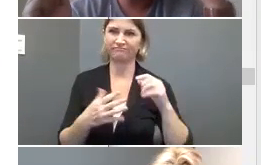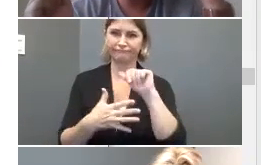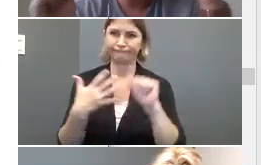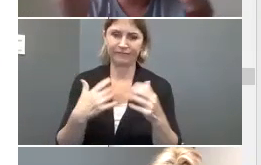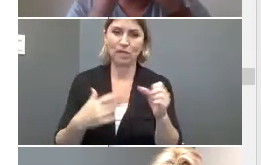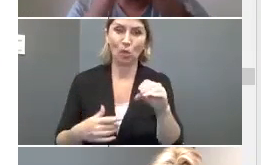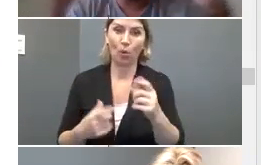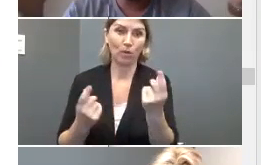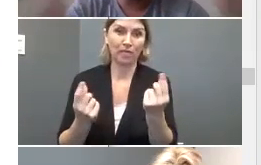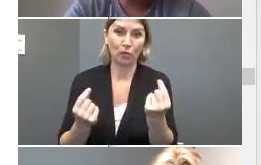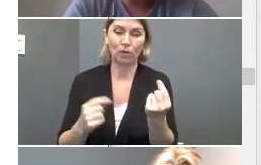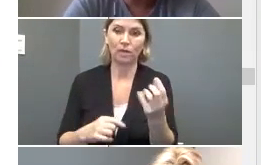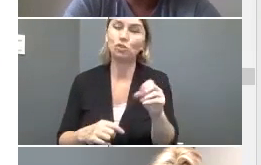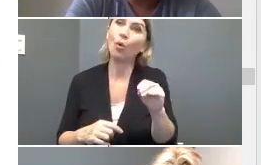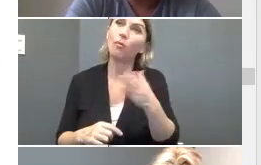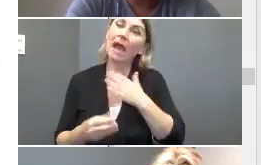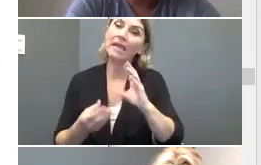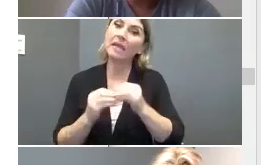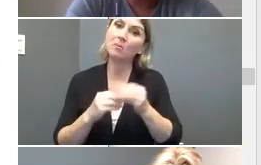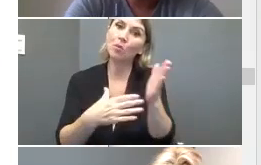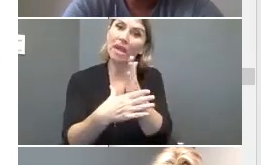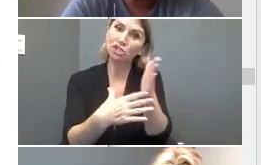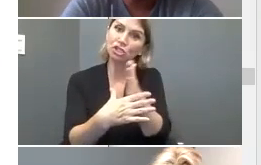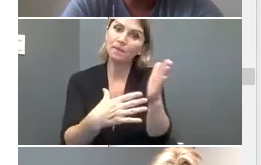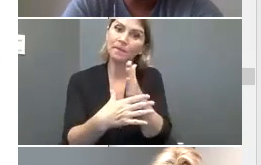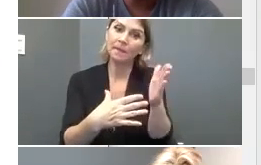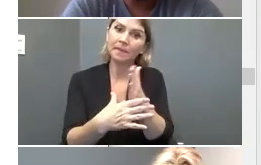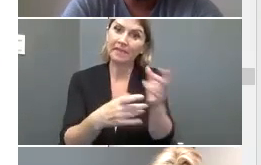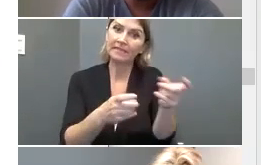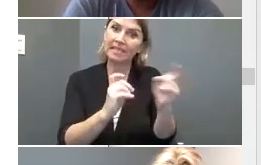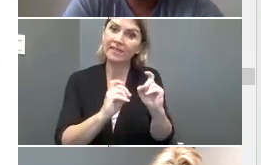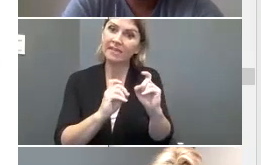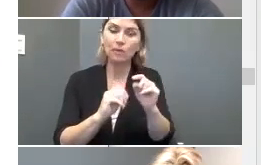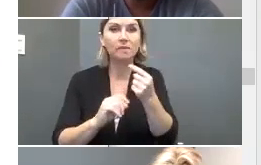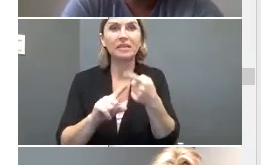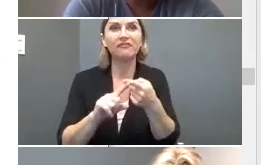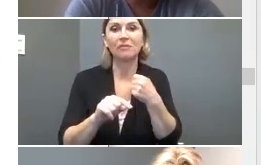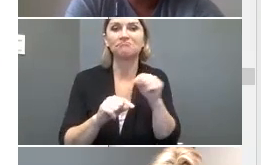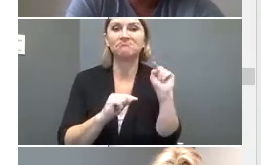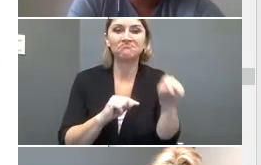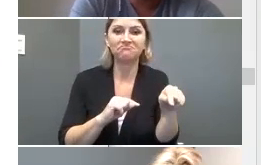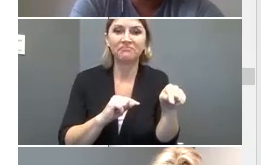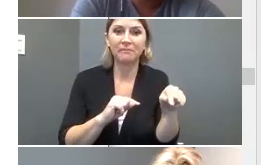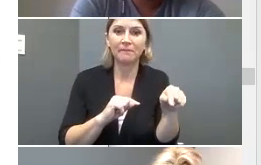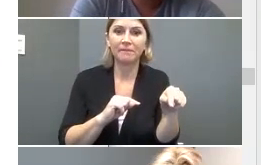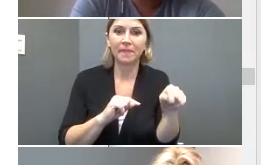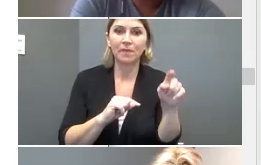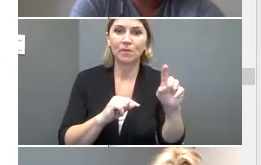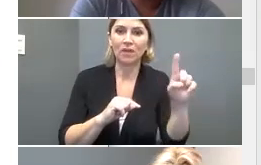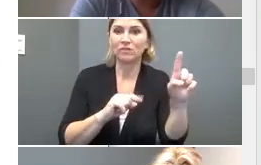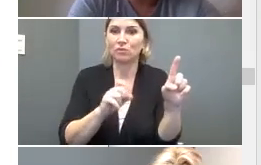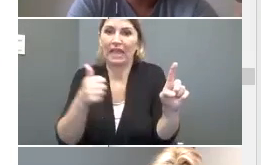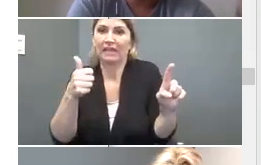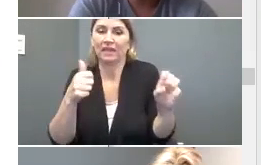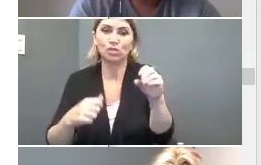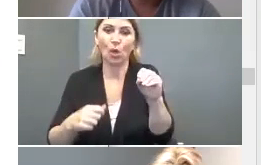they do is, so my number range is provided, let's say, it's going to be from, the numbers are going to be from 1 to 10. So what